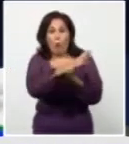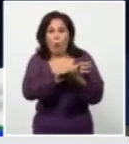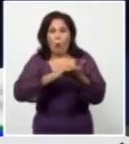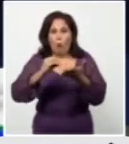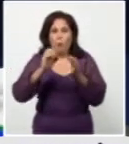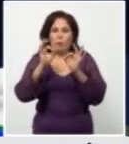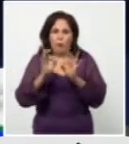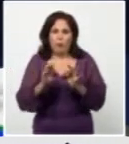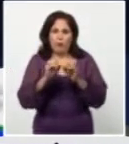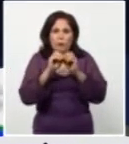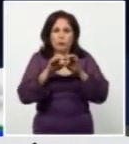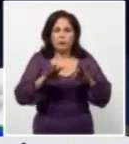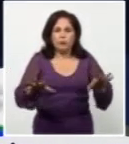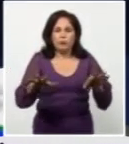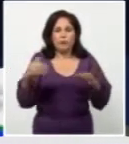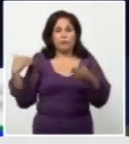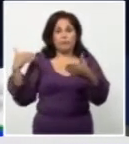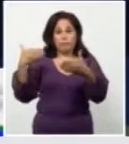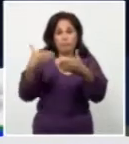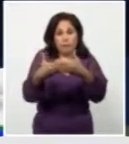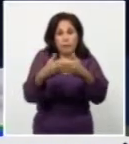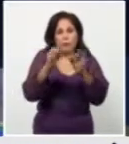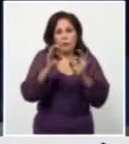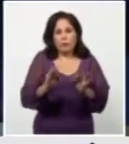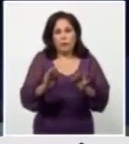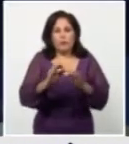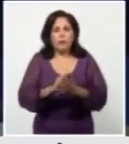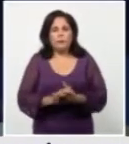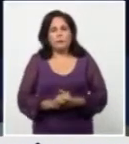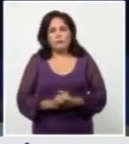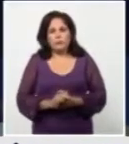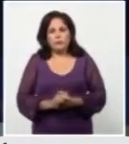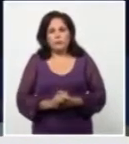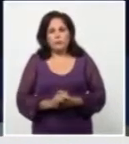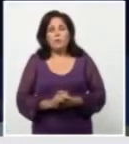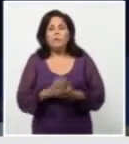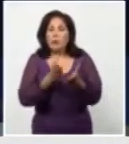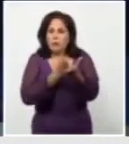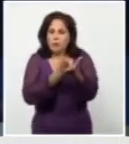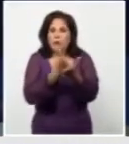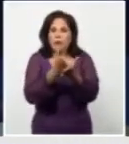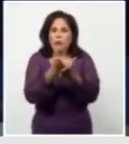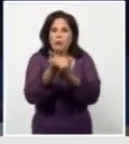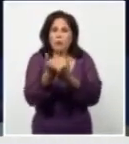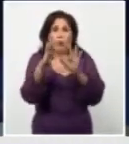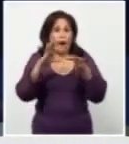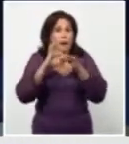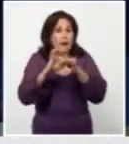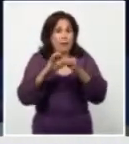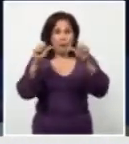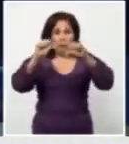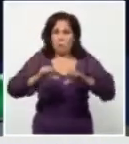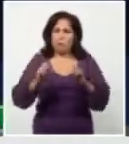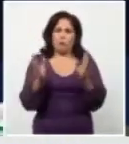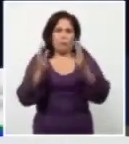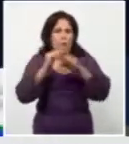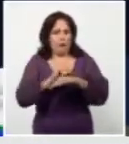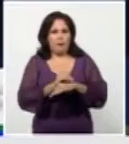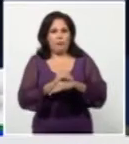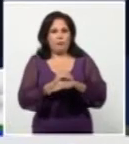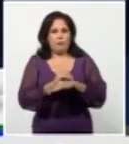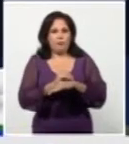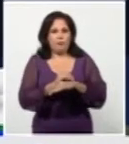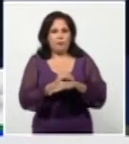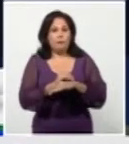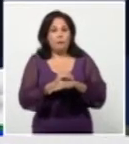We don't have any patient in critical condition. We only have 1 case in serious case who remain admitted at